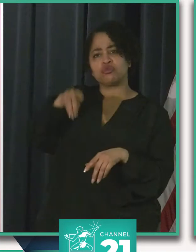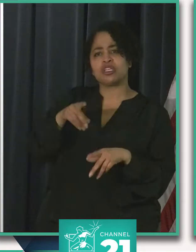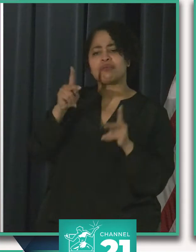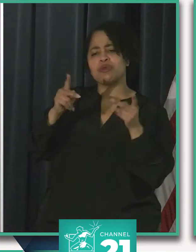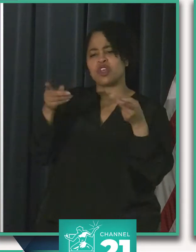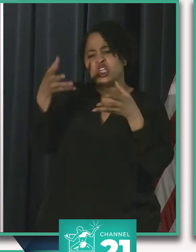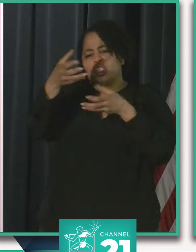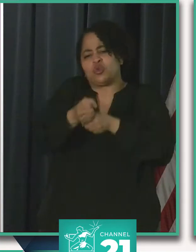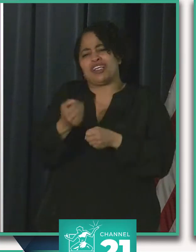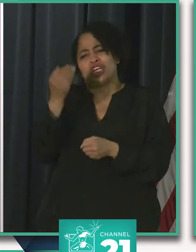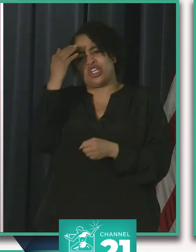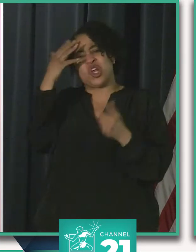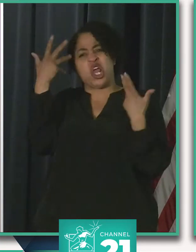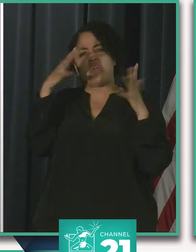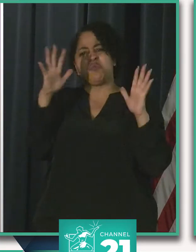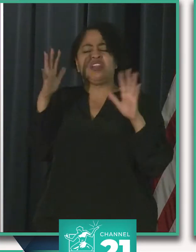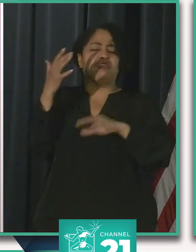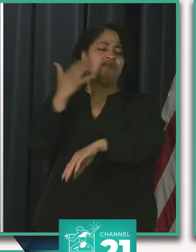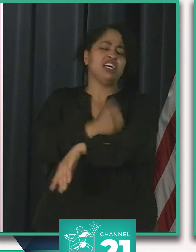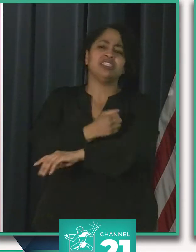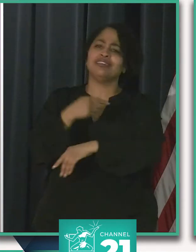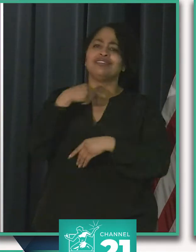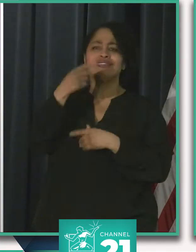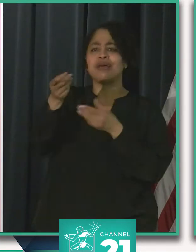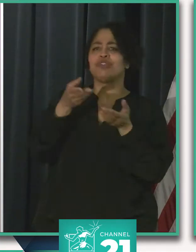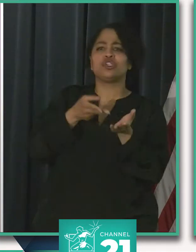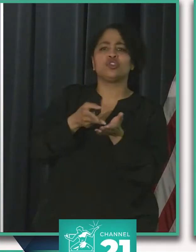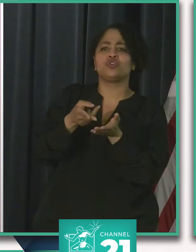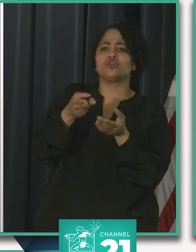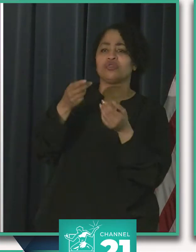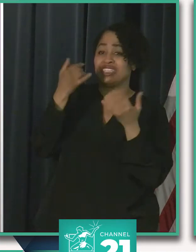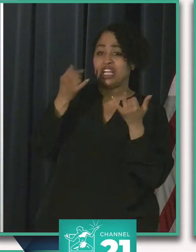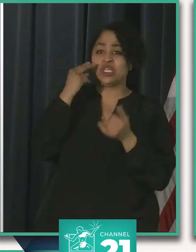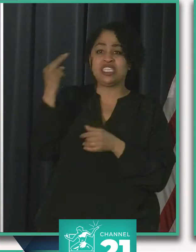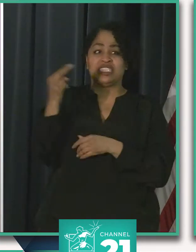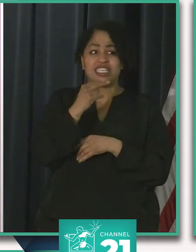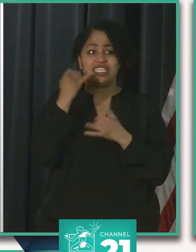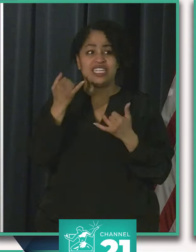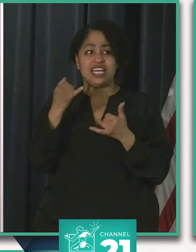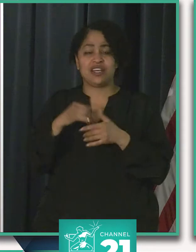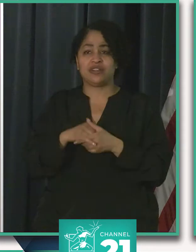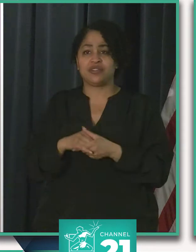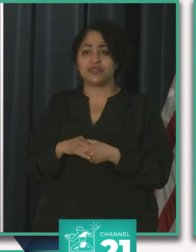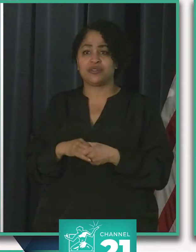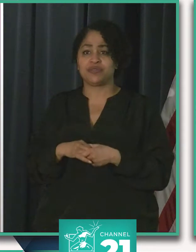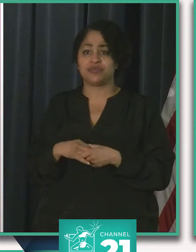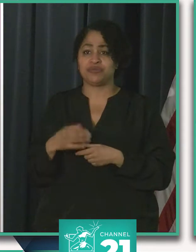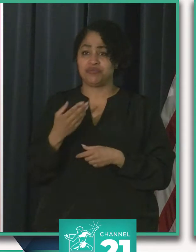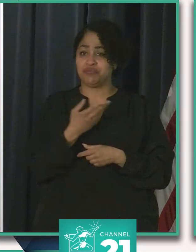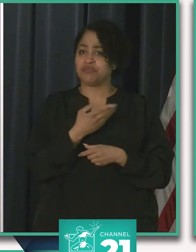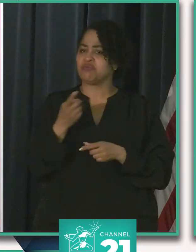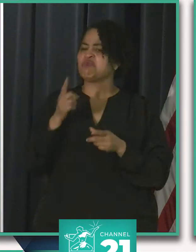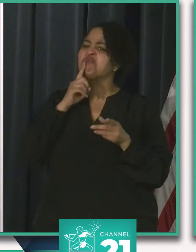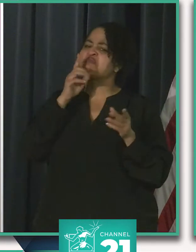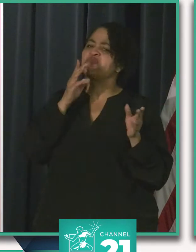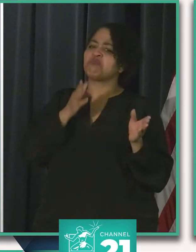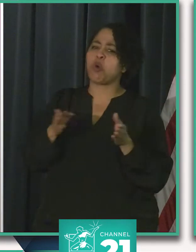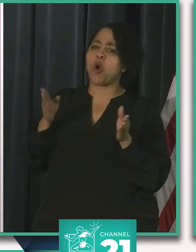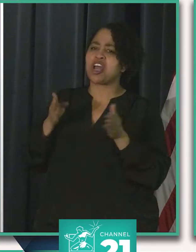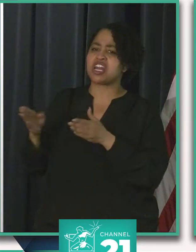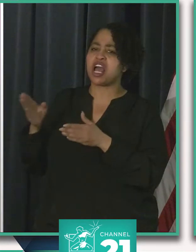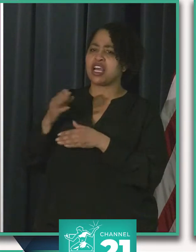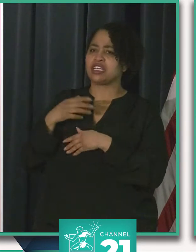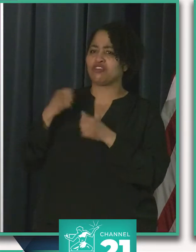been vaccinated, who just tell them the truth. So it was the most organized. You drive down, and they had at least a